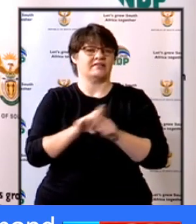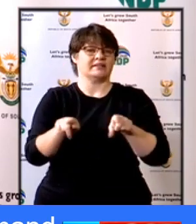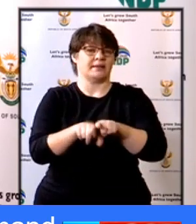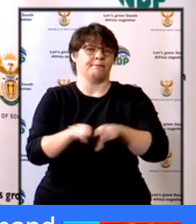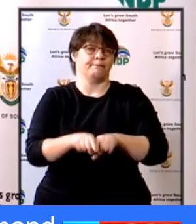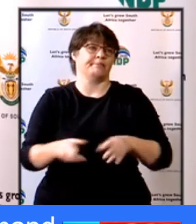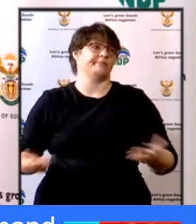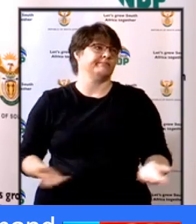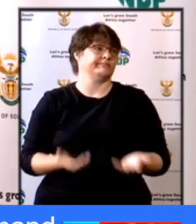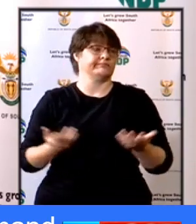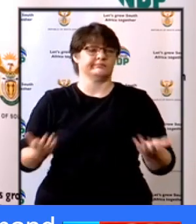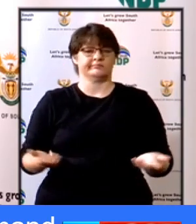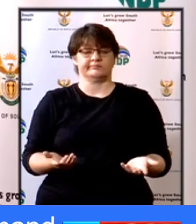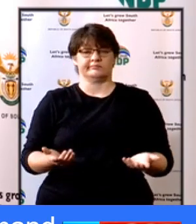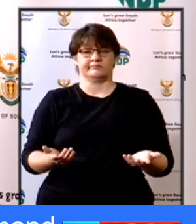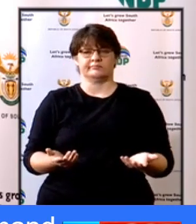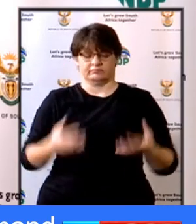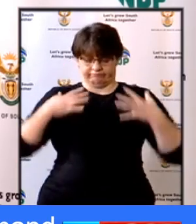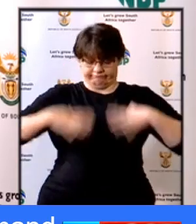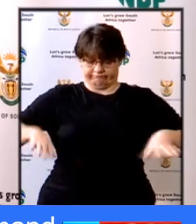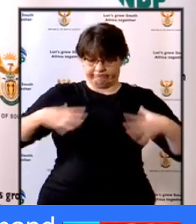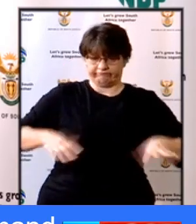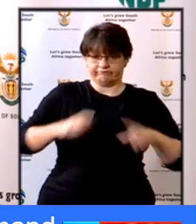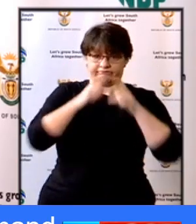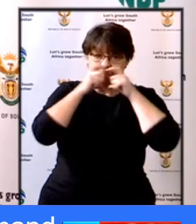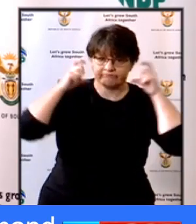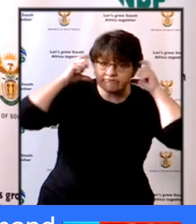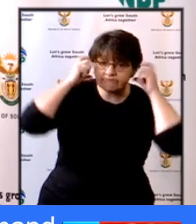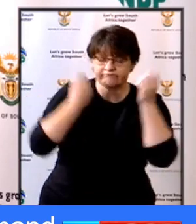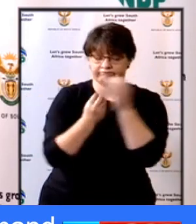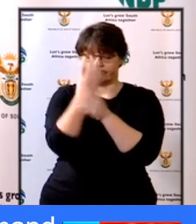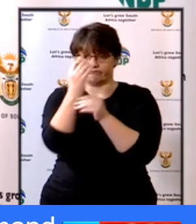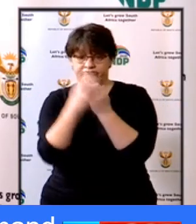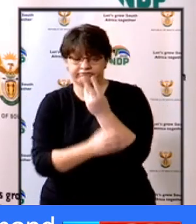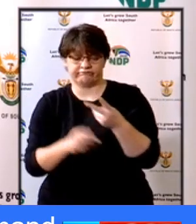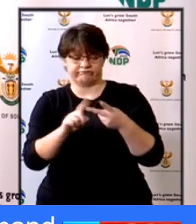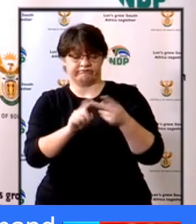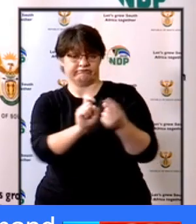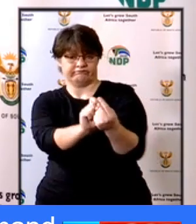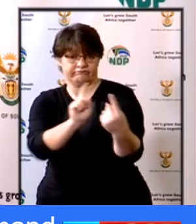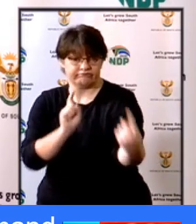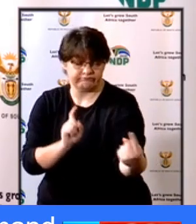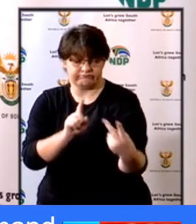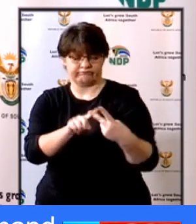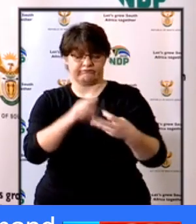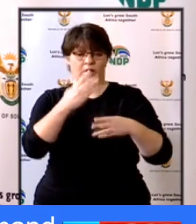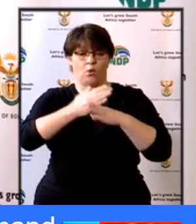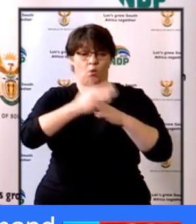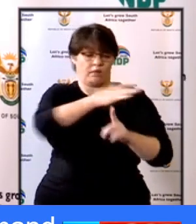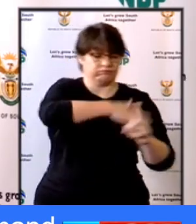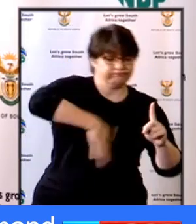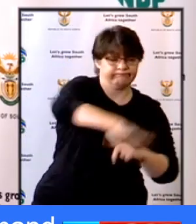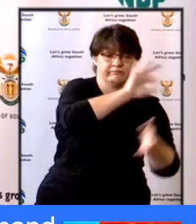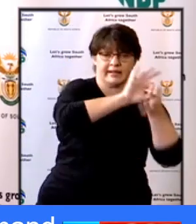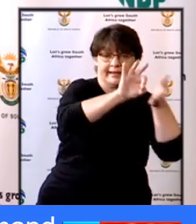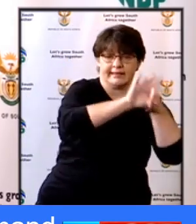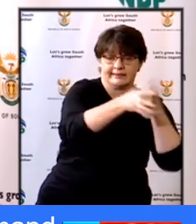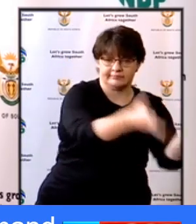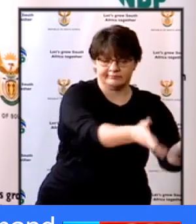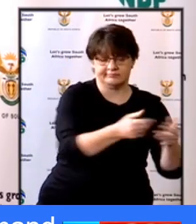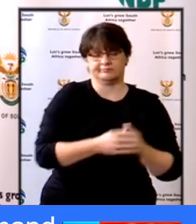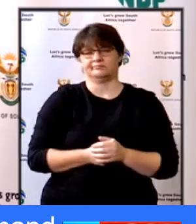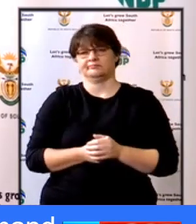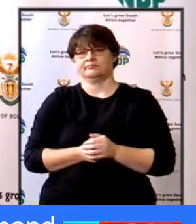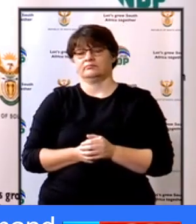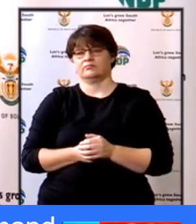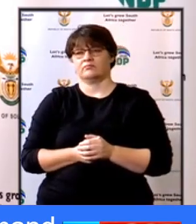like personal protective equipment, social distancing, workplace hygiene, how to ensure that